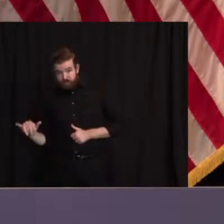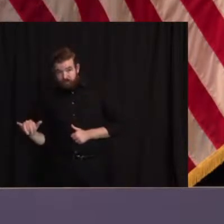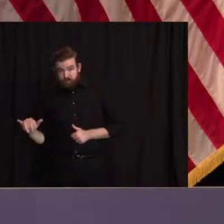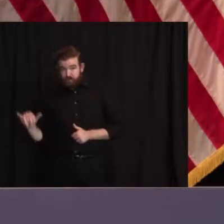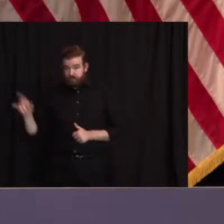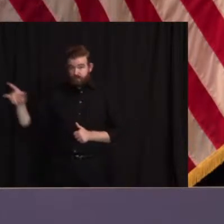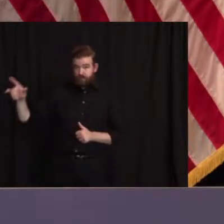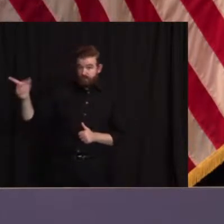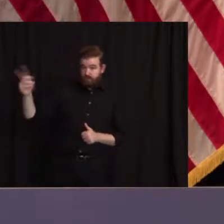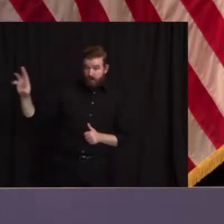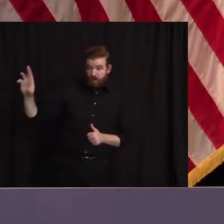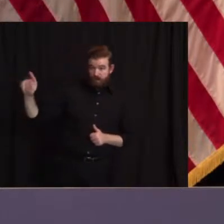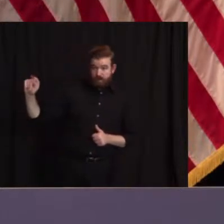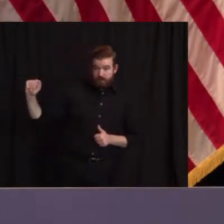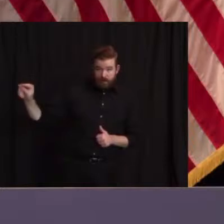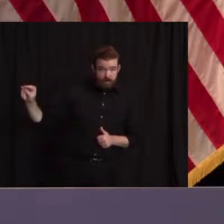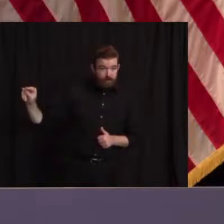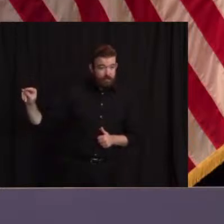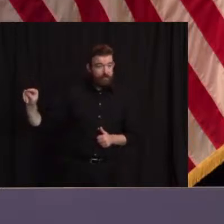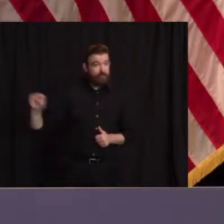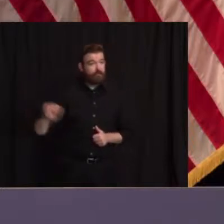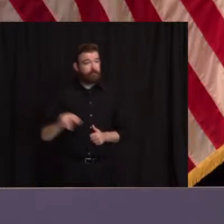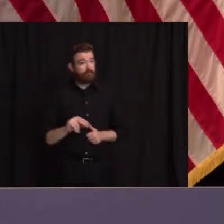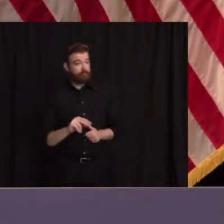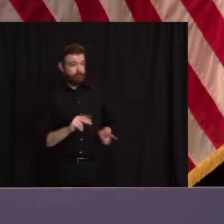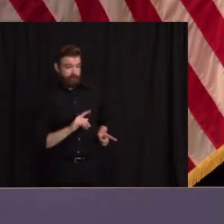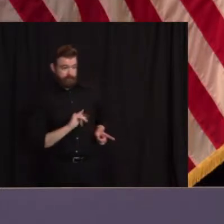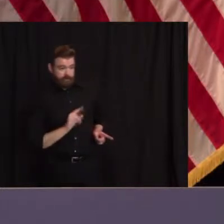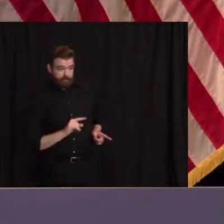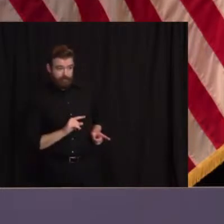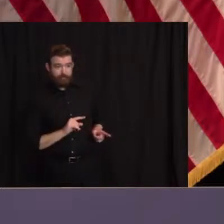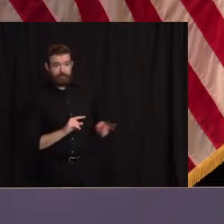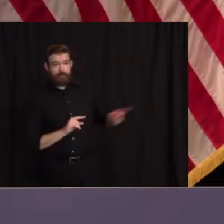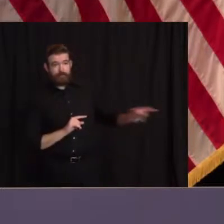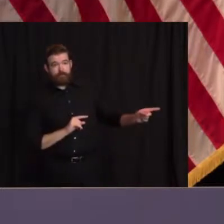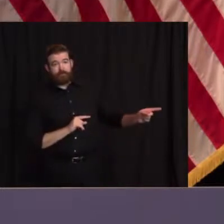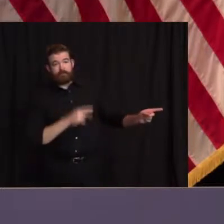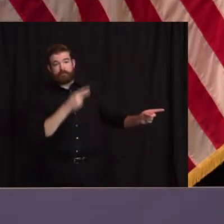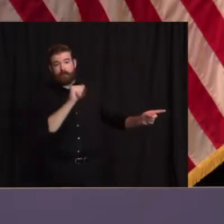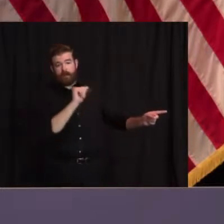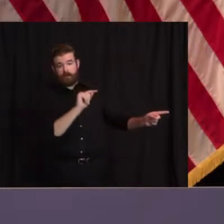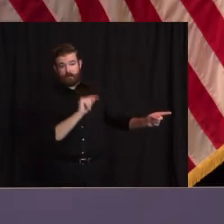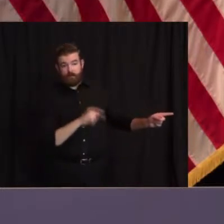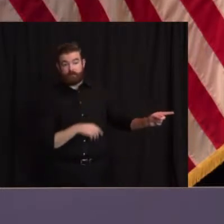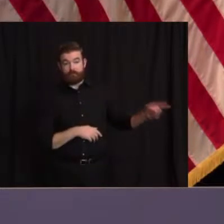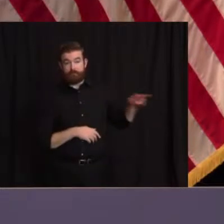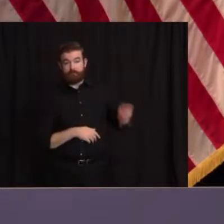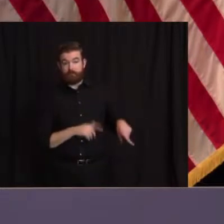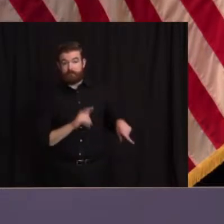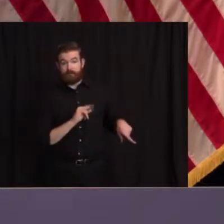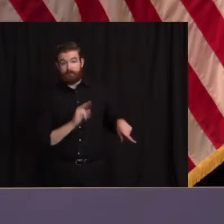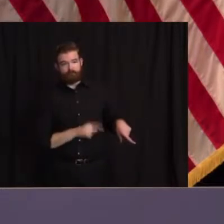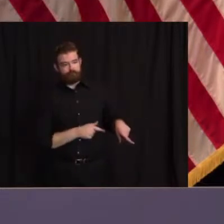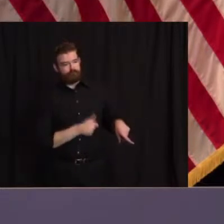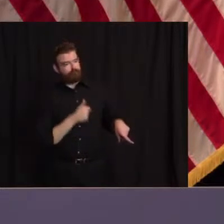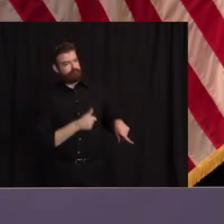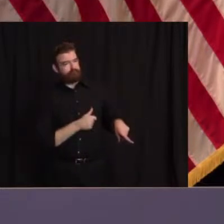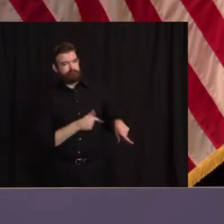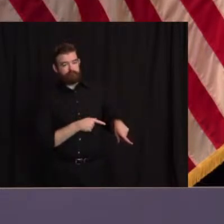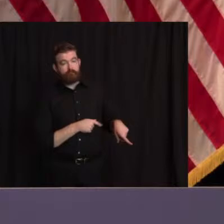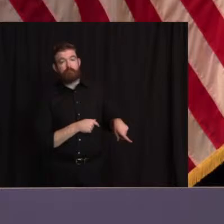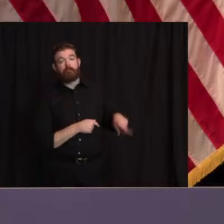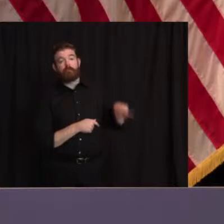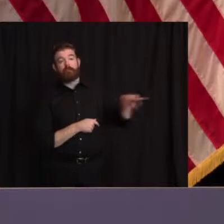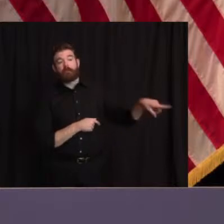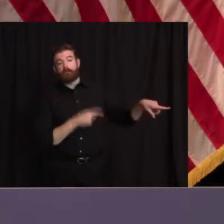leadership, and for each of you. Liz, thank you again. Incorporate my prior comments by reference. Pat, Jared, Matt,